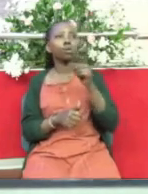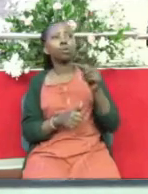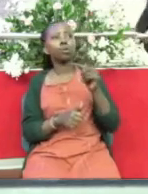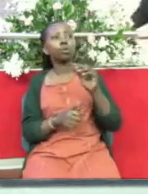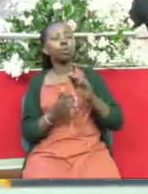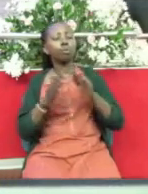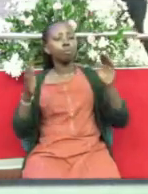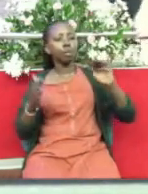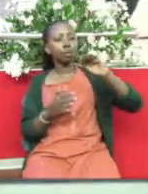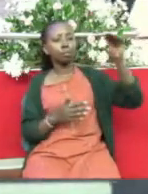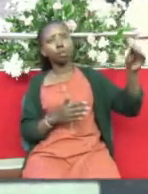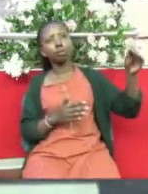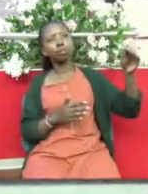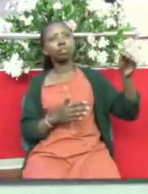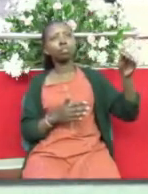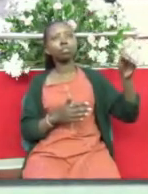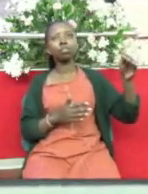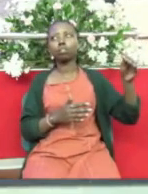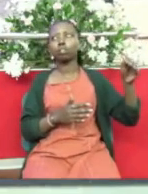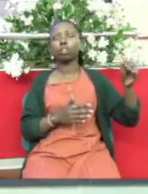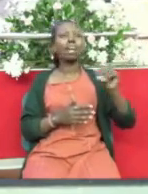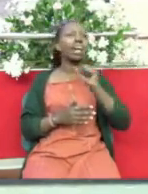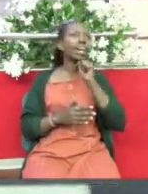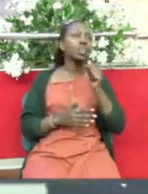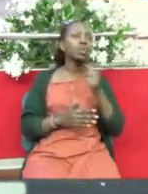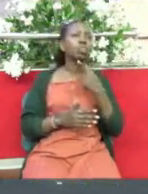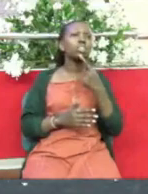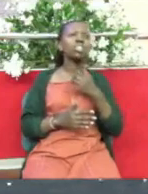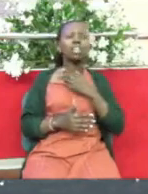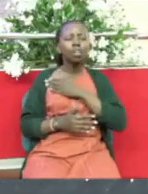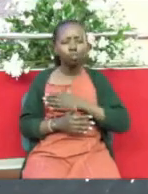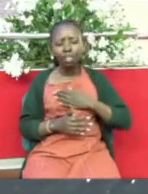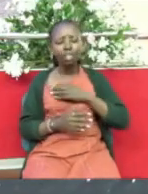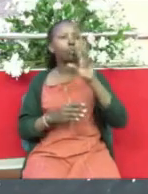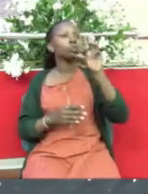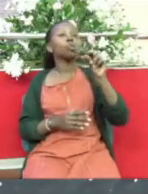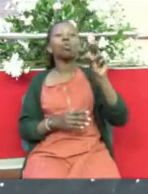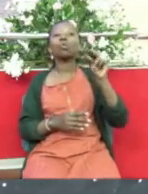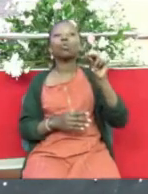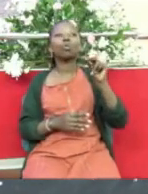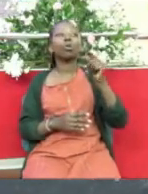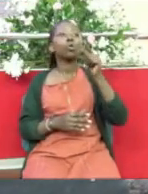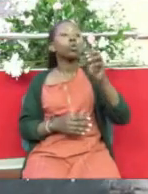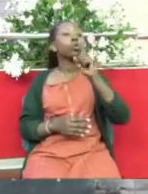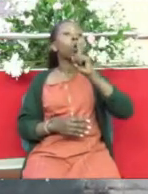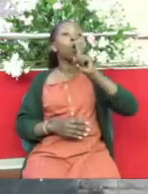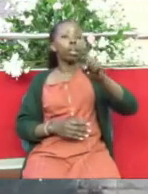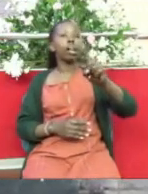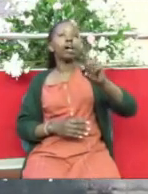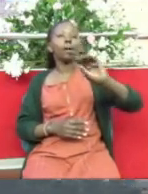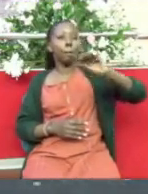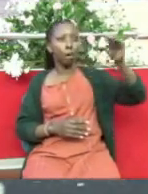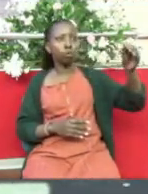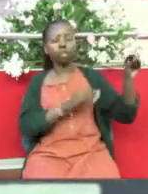mountain. Wewe mlima mkuu. And you are not pleading. Na hauombi tu kwa nyenyekevu. You are not begging. You are commanding